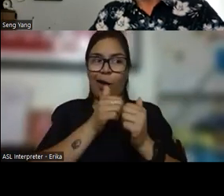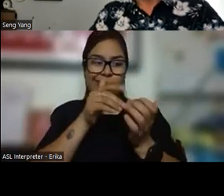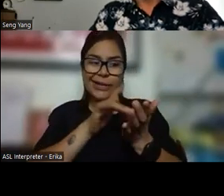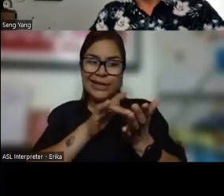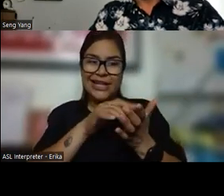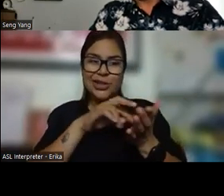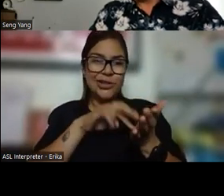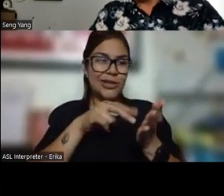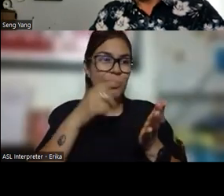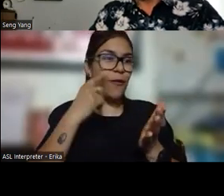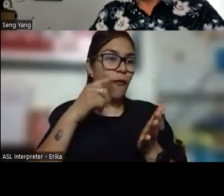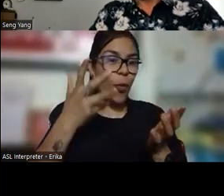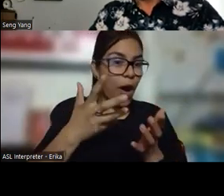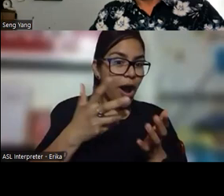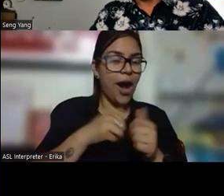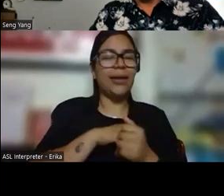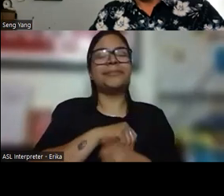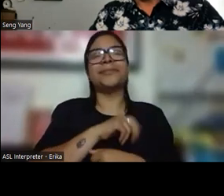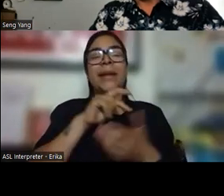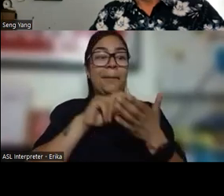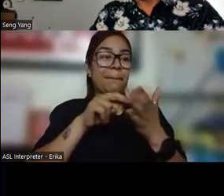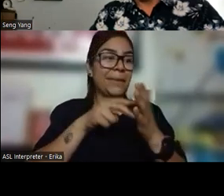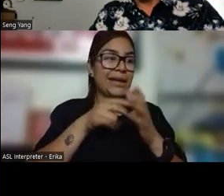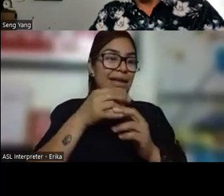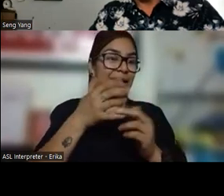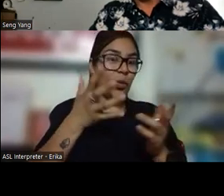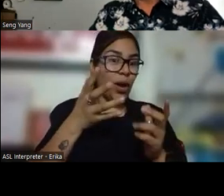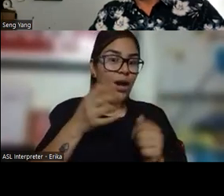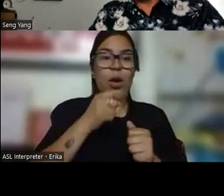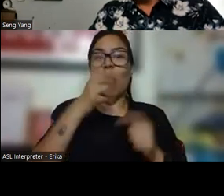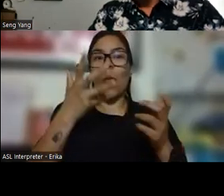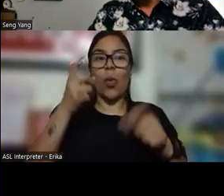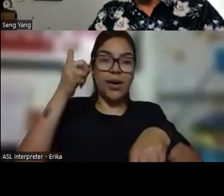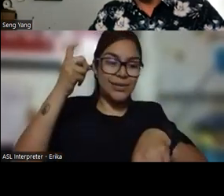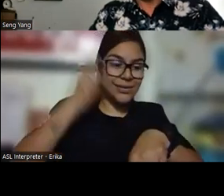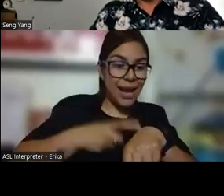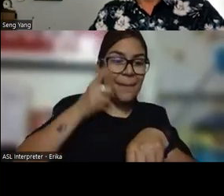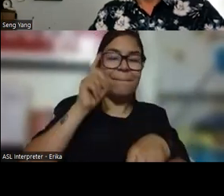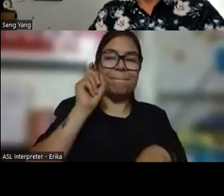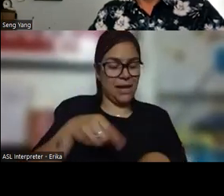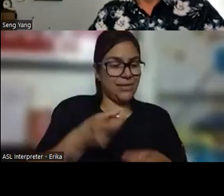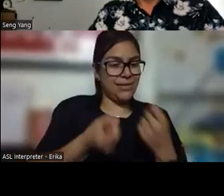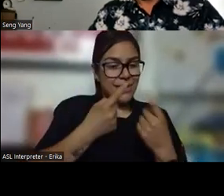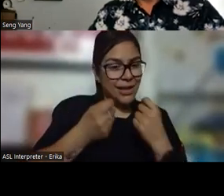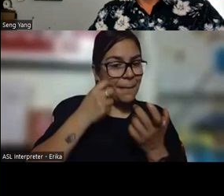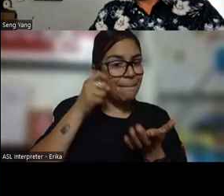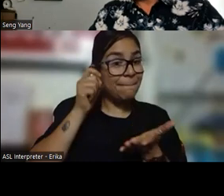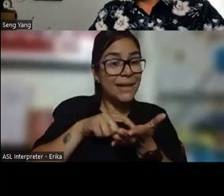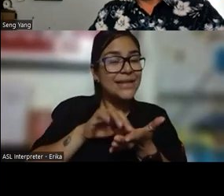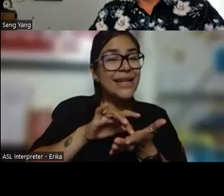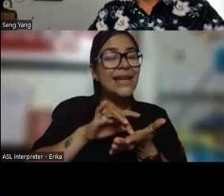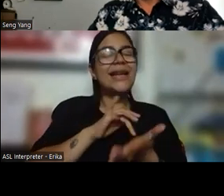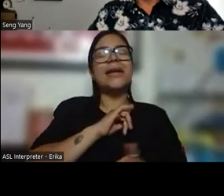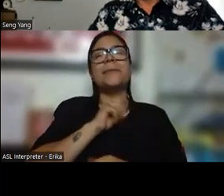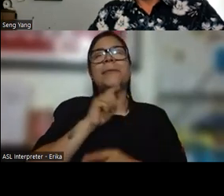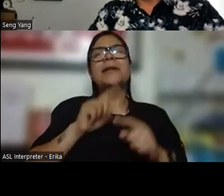they take somebody they take quite a lot of the medication too. So, but and that is